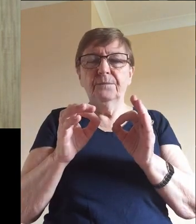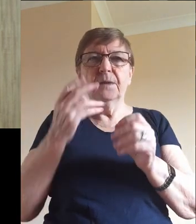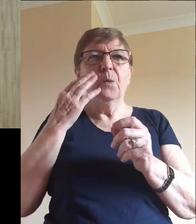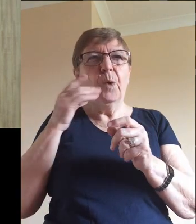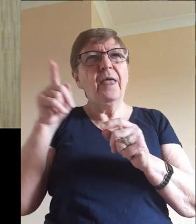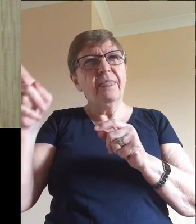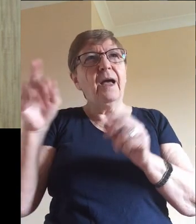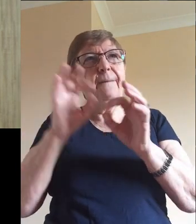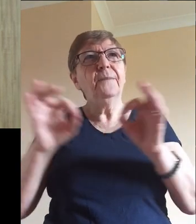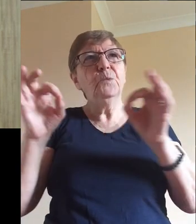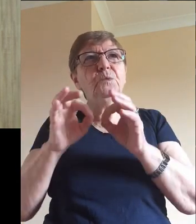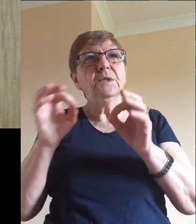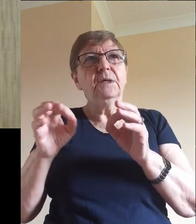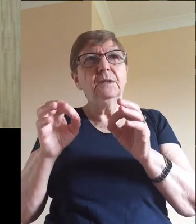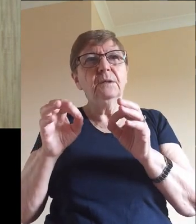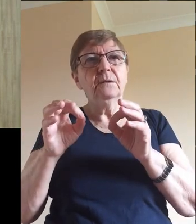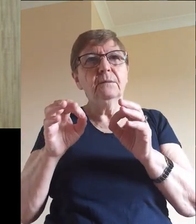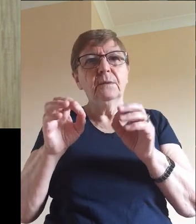played,